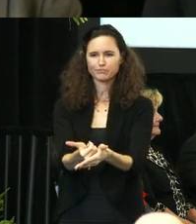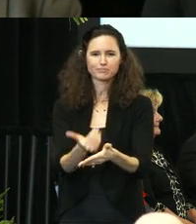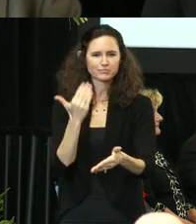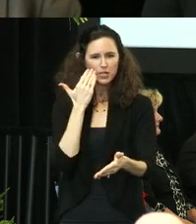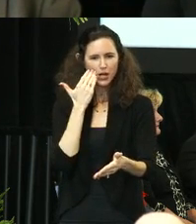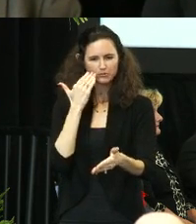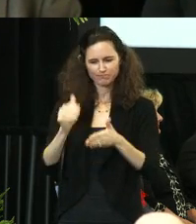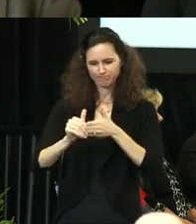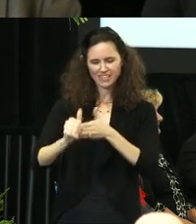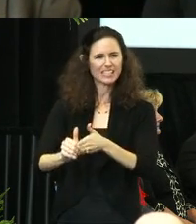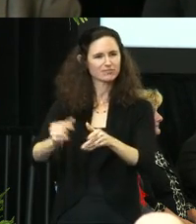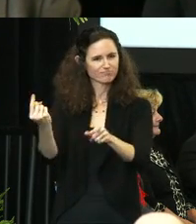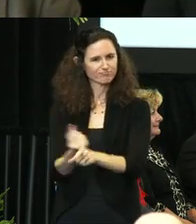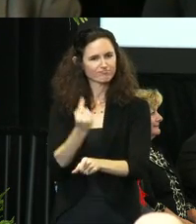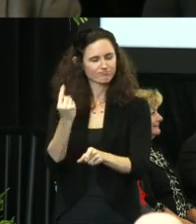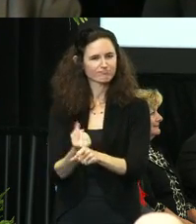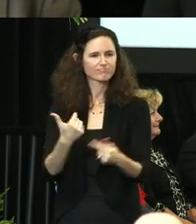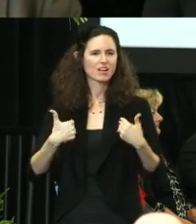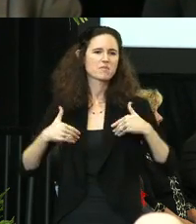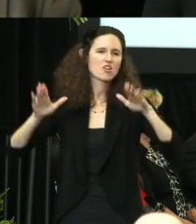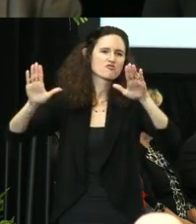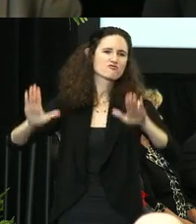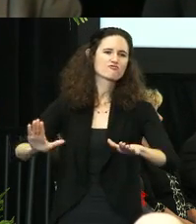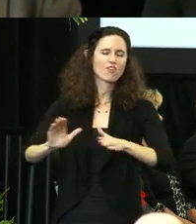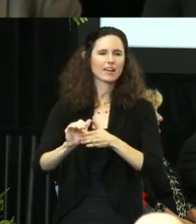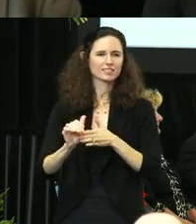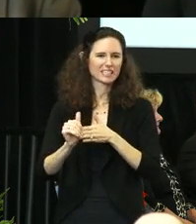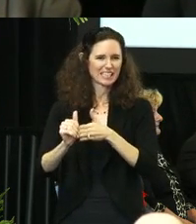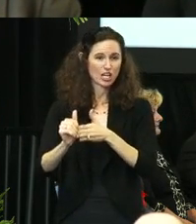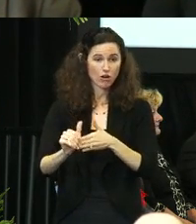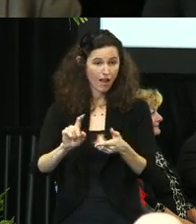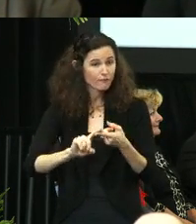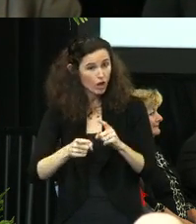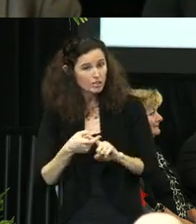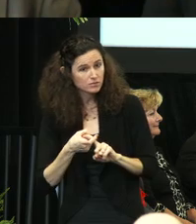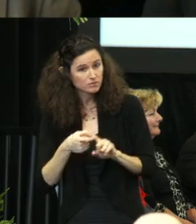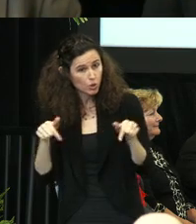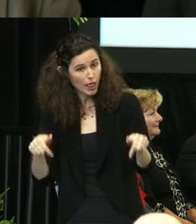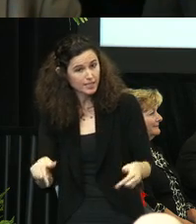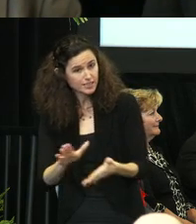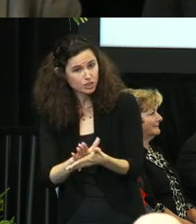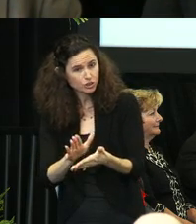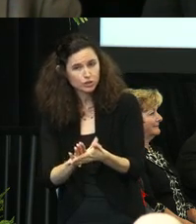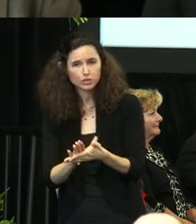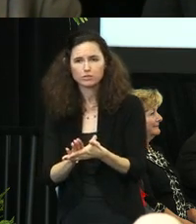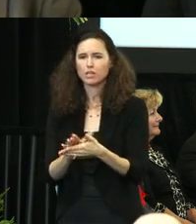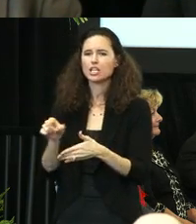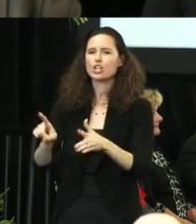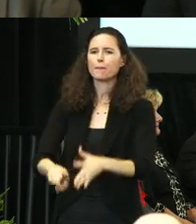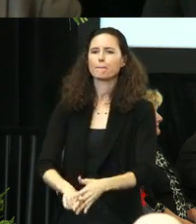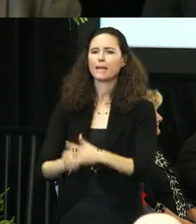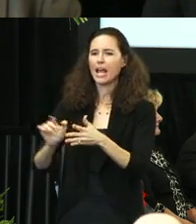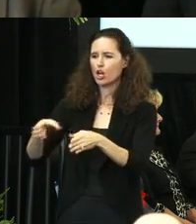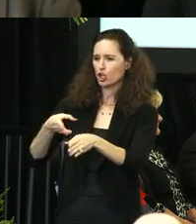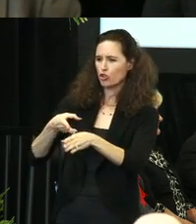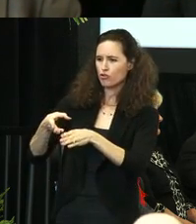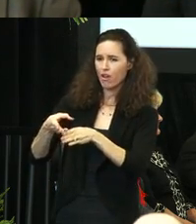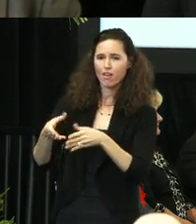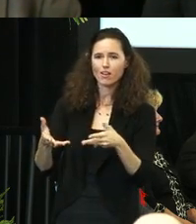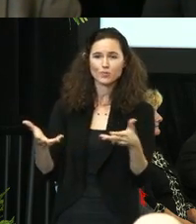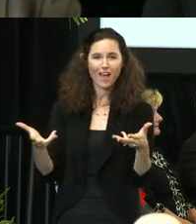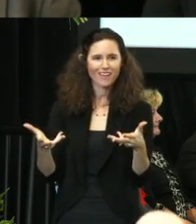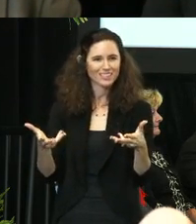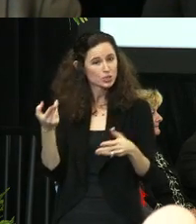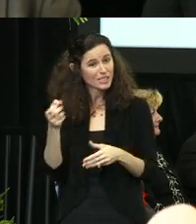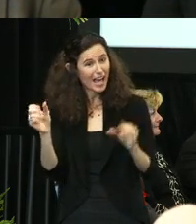has been a great leader and friend to this institution. Dr. Bilski began her career in education as a high school